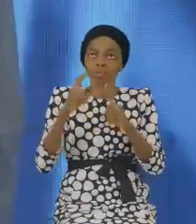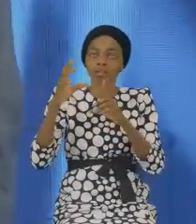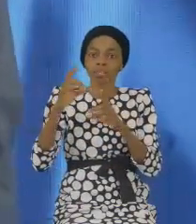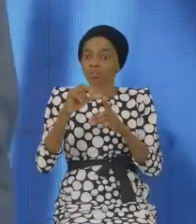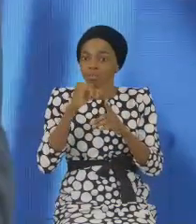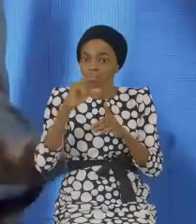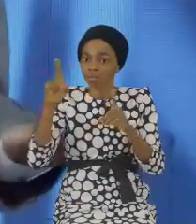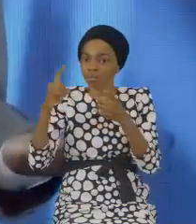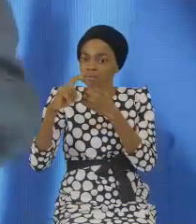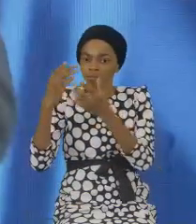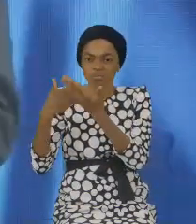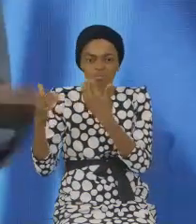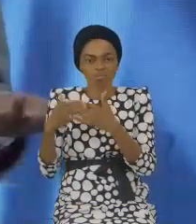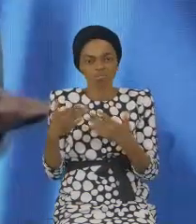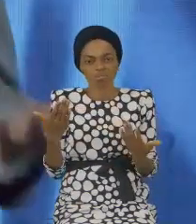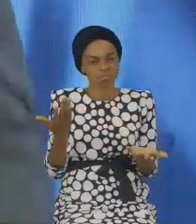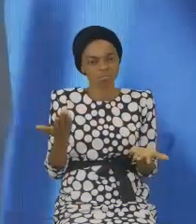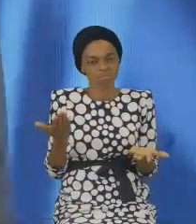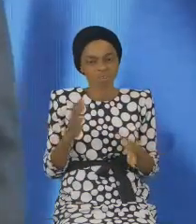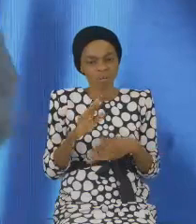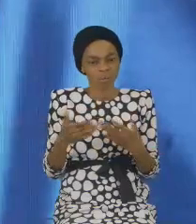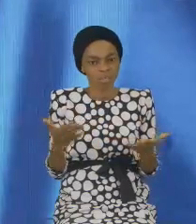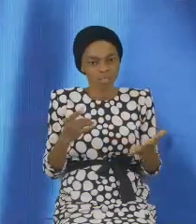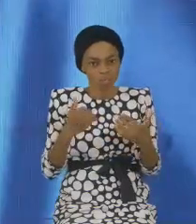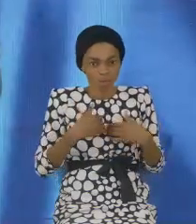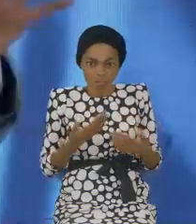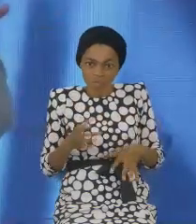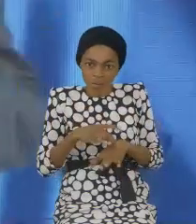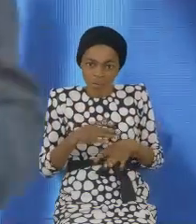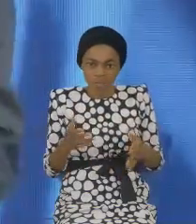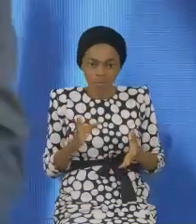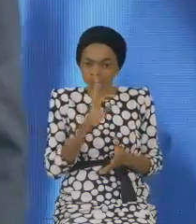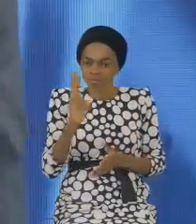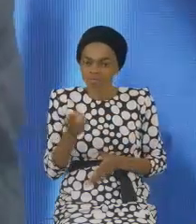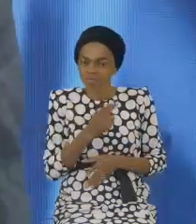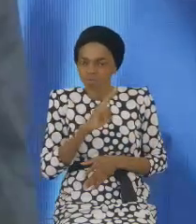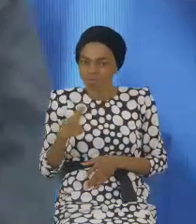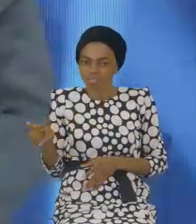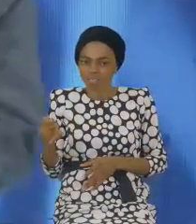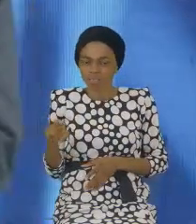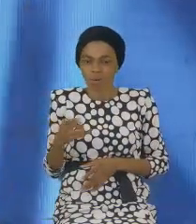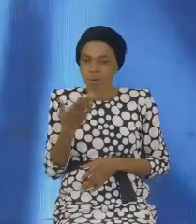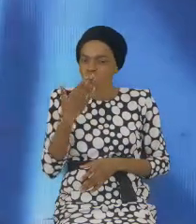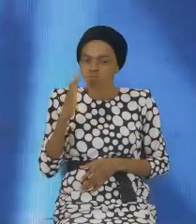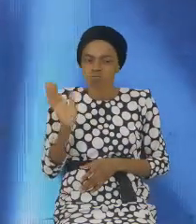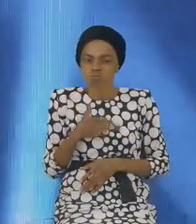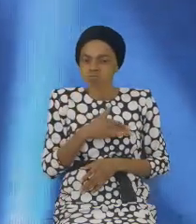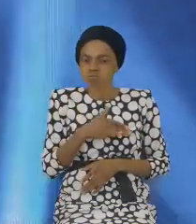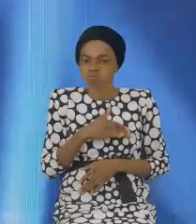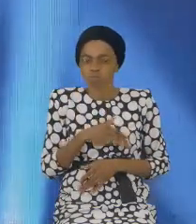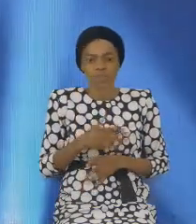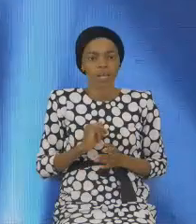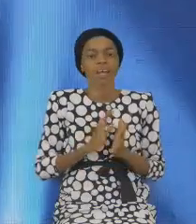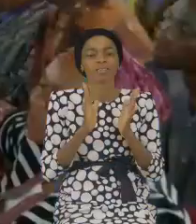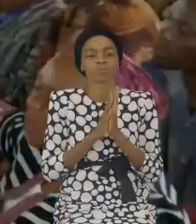there, all the things you have out there will be useless, worse than useless. But I pray you'll be there